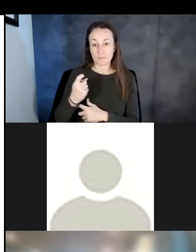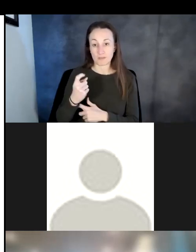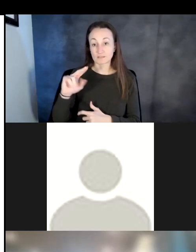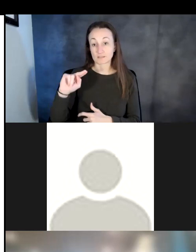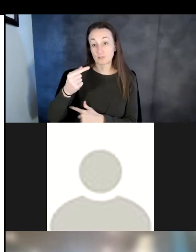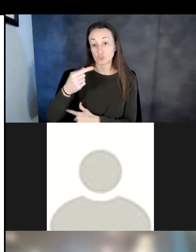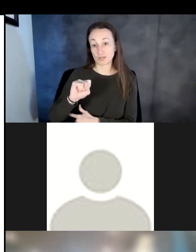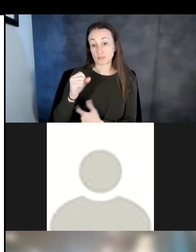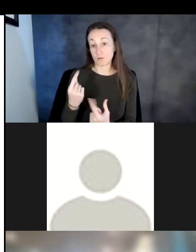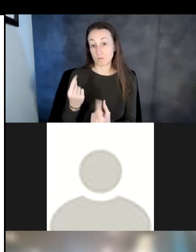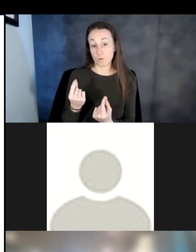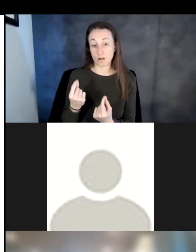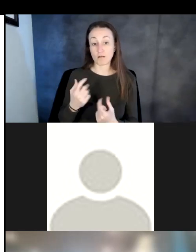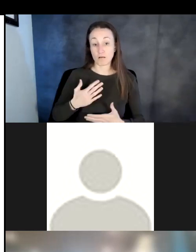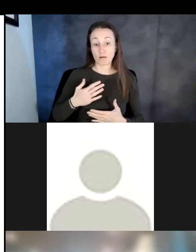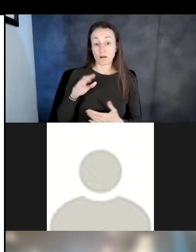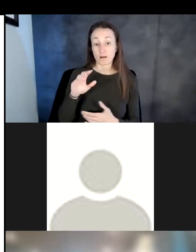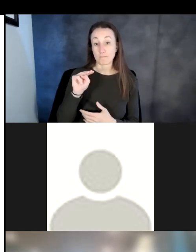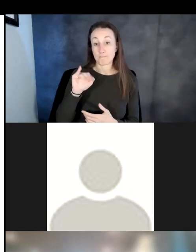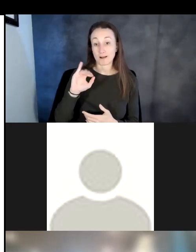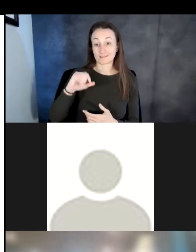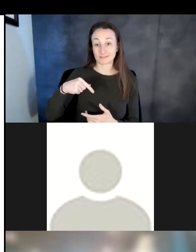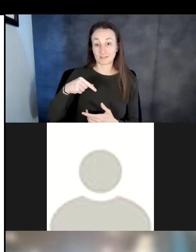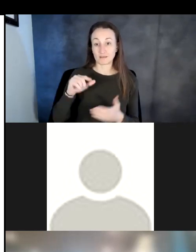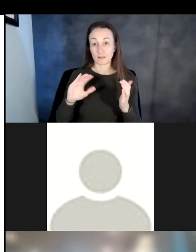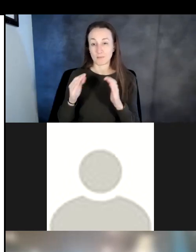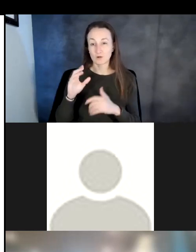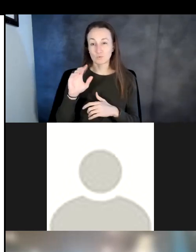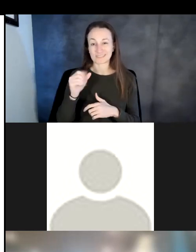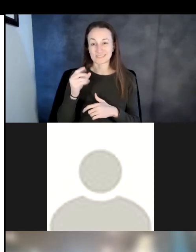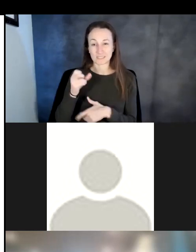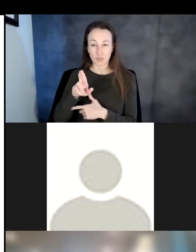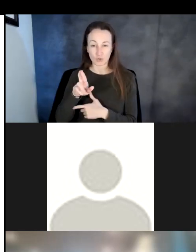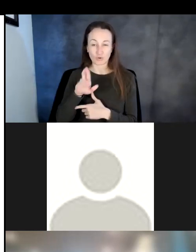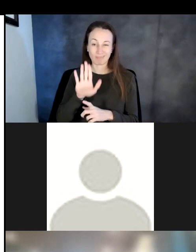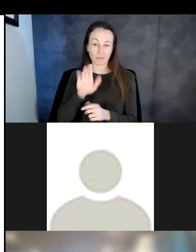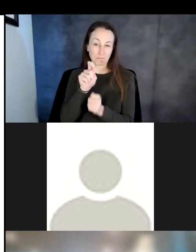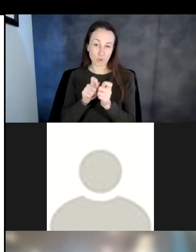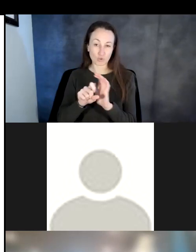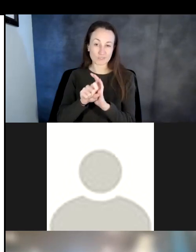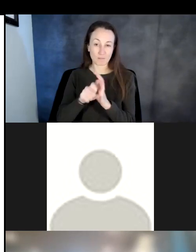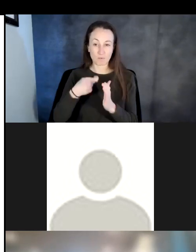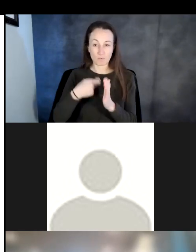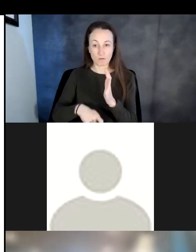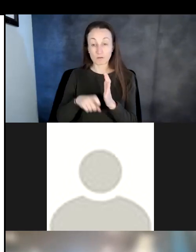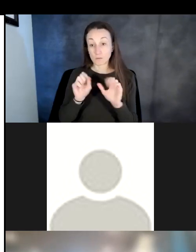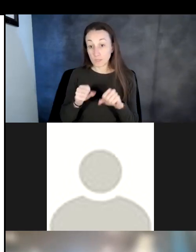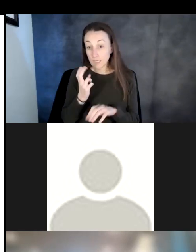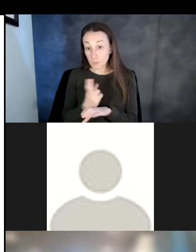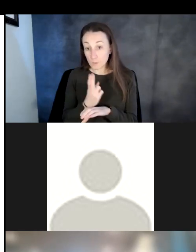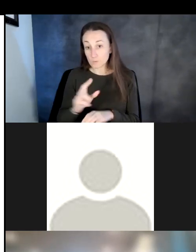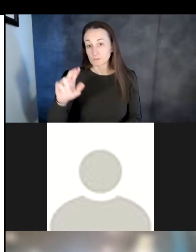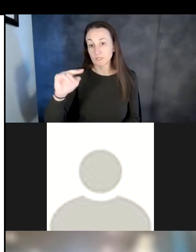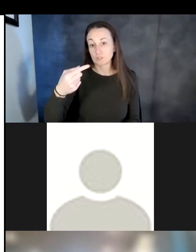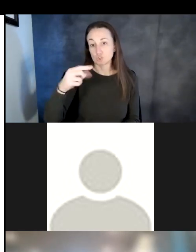MySeq than it does to use Sanger sequencing, the per sample cost. So it's great. We can use NGS and then we